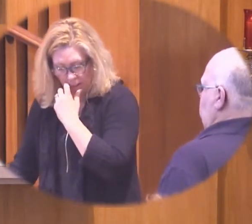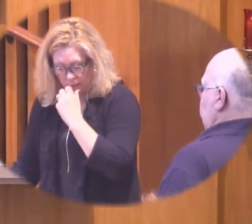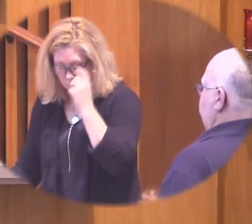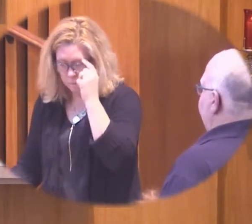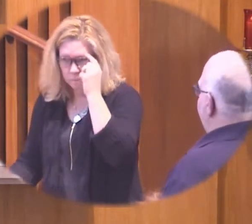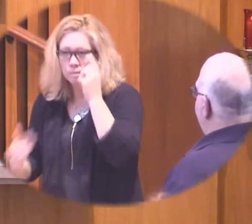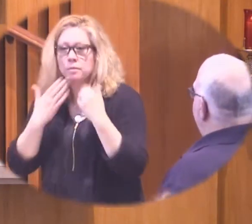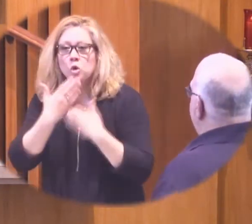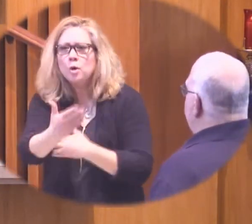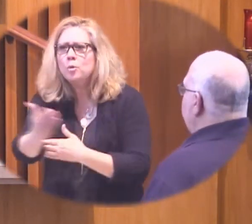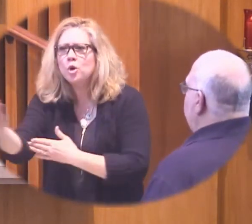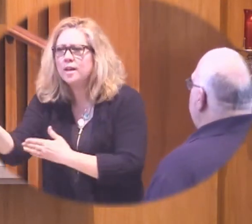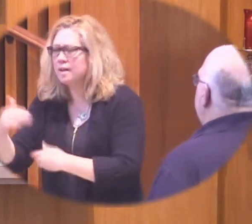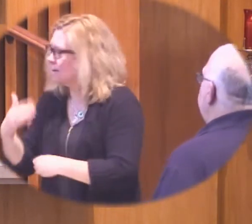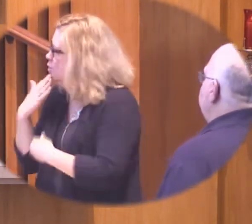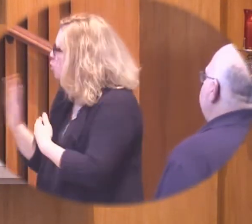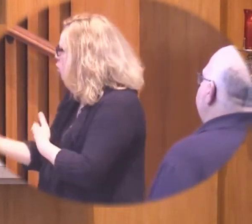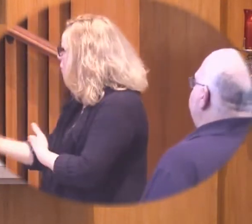Good morning.